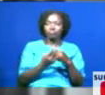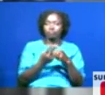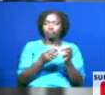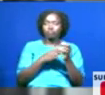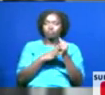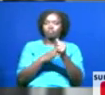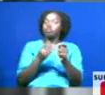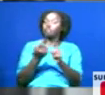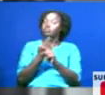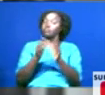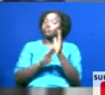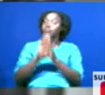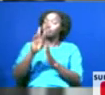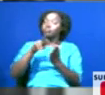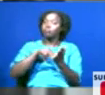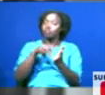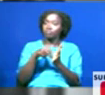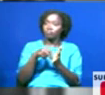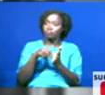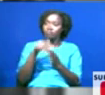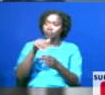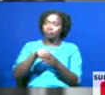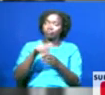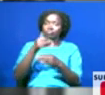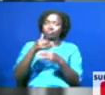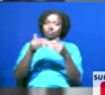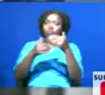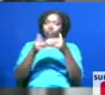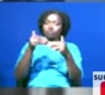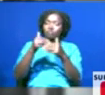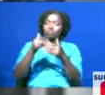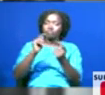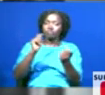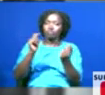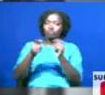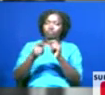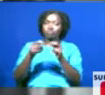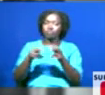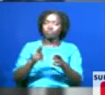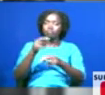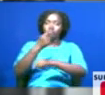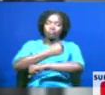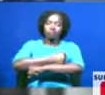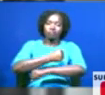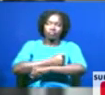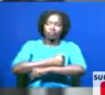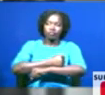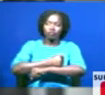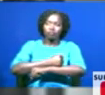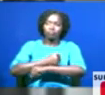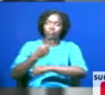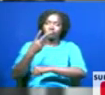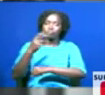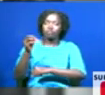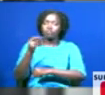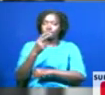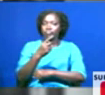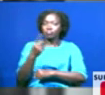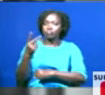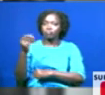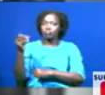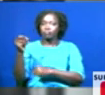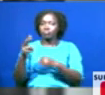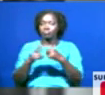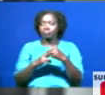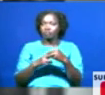several development projects, including the building and rehabilitation of roads and schools. His 2002 to 2007